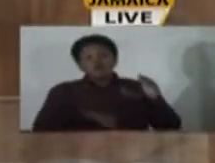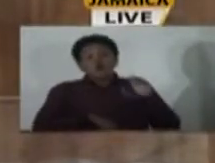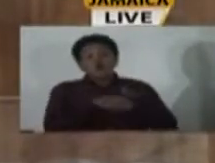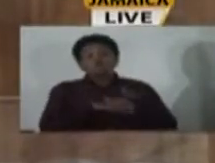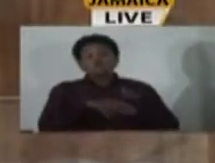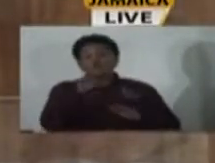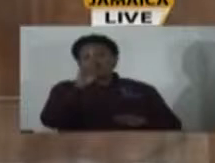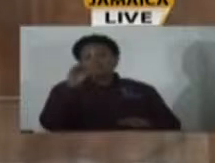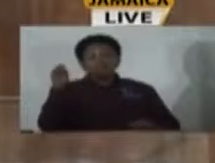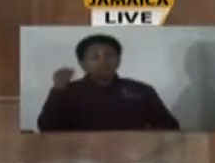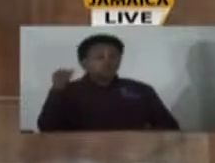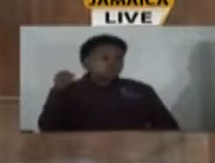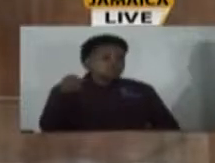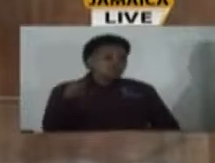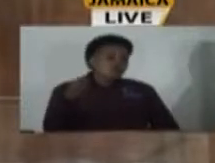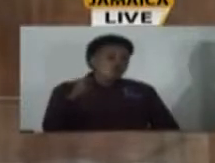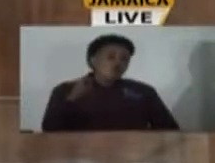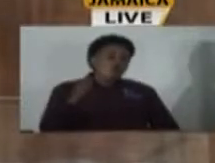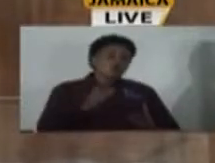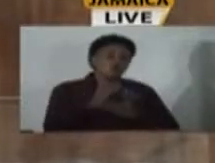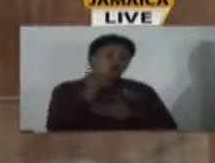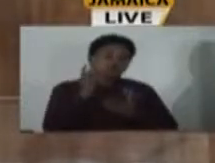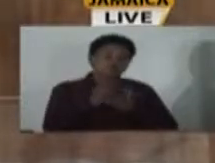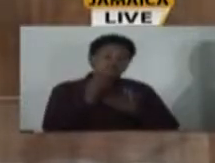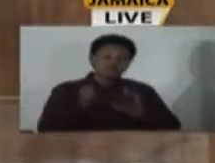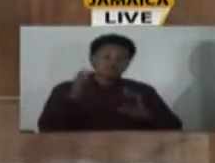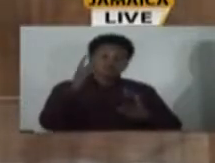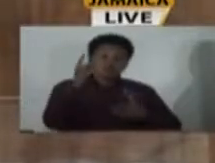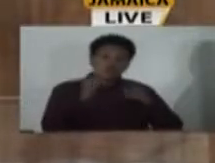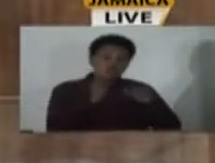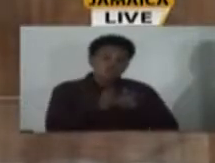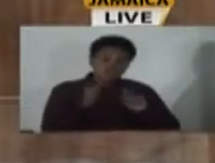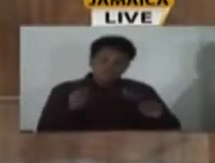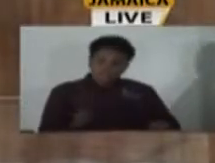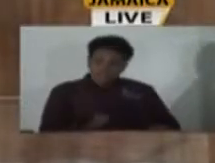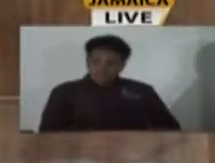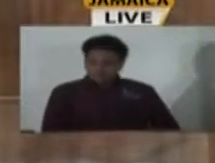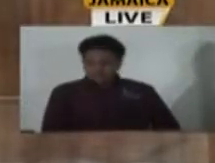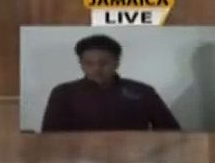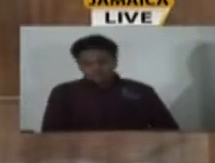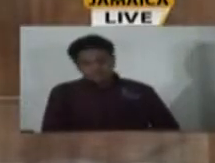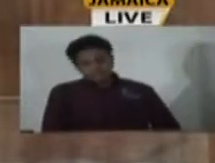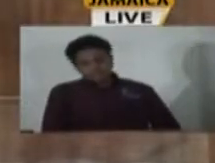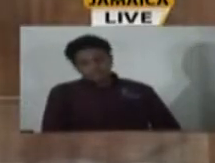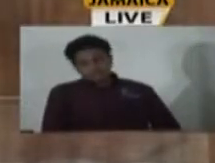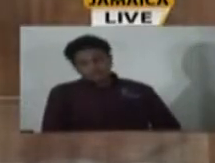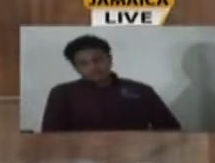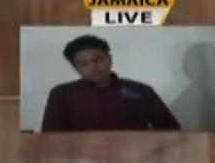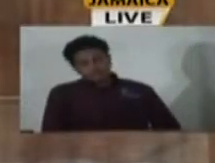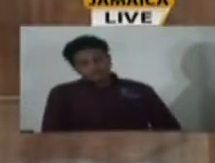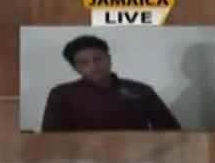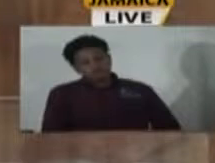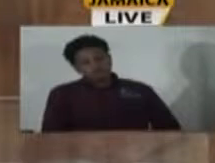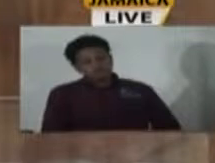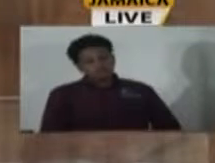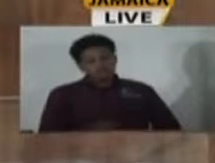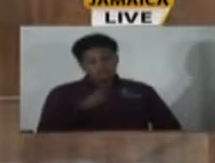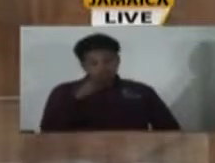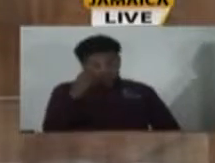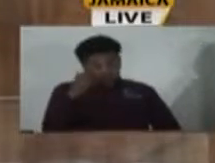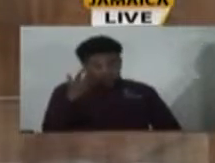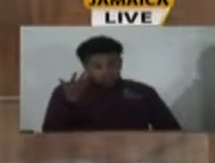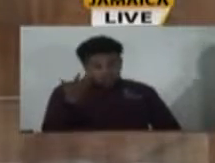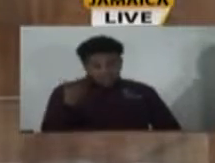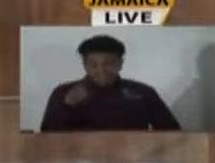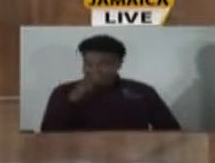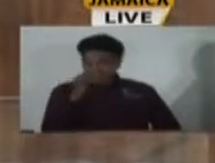million or by imprisonment for up to 1 year. So it is a serious thing we're talking about.